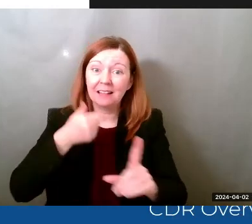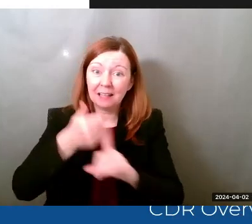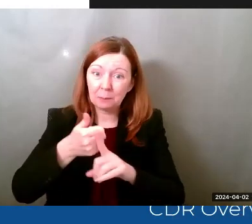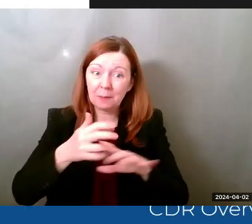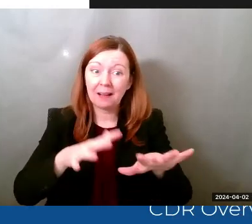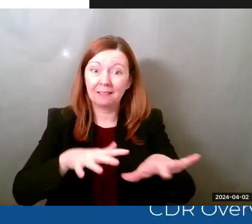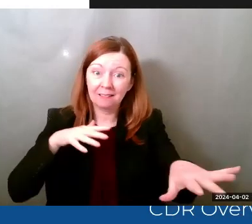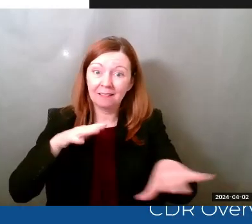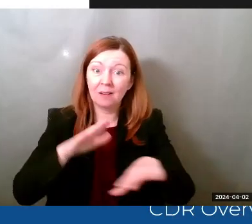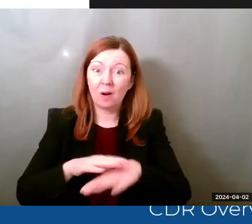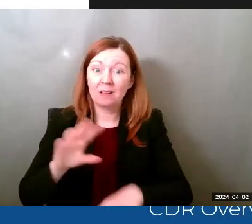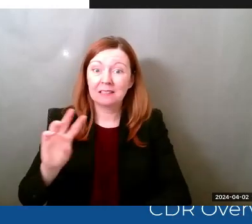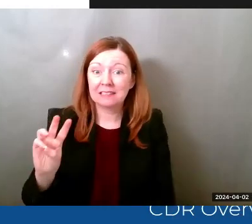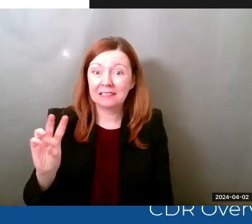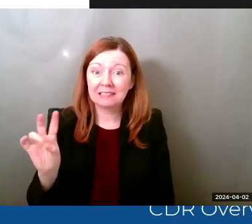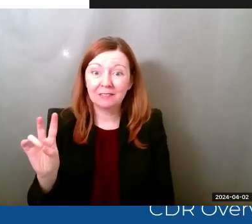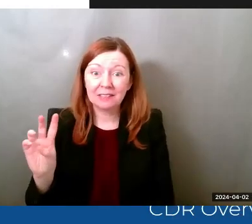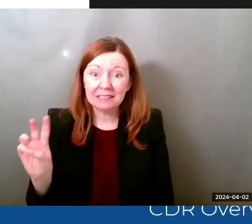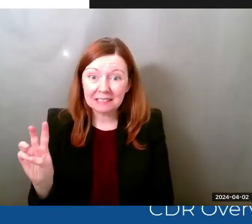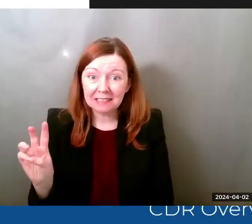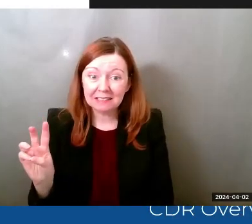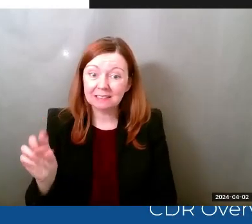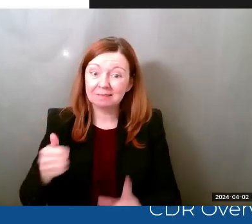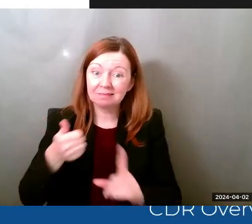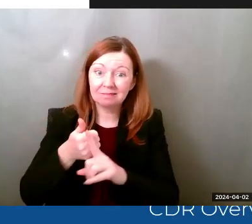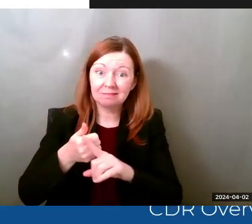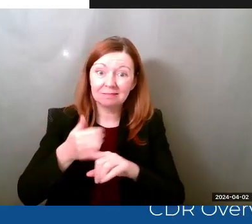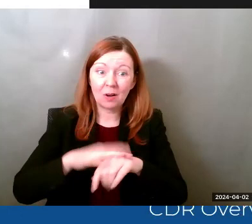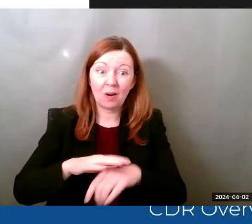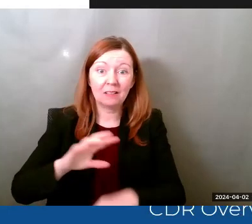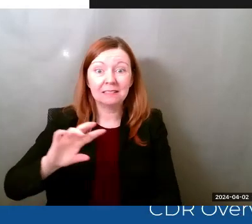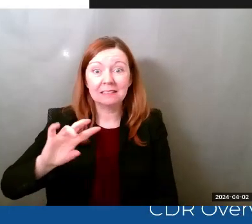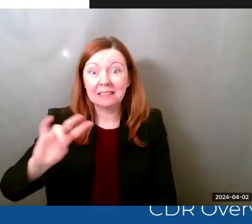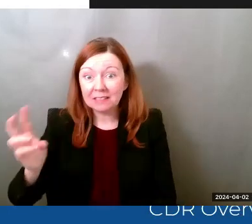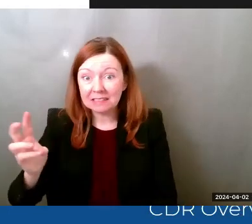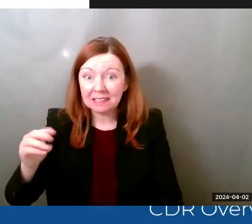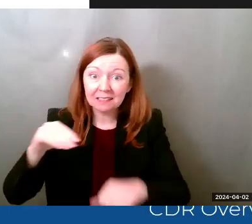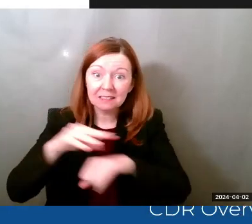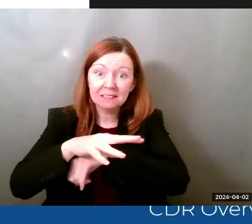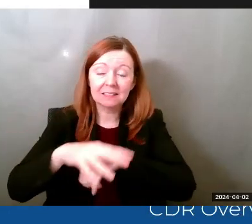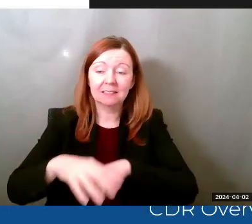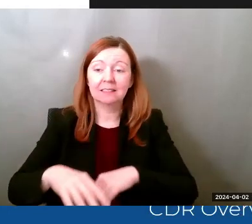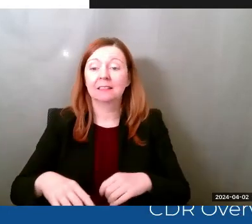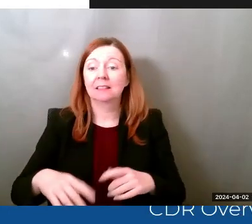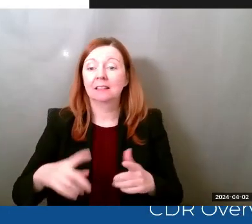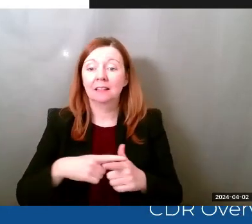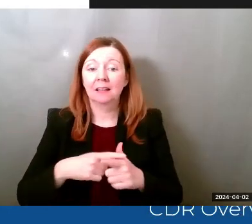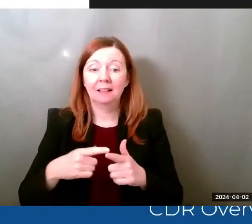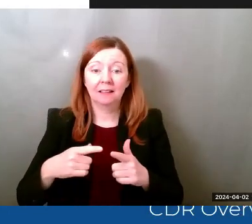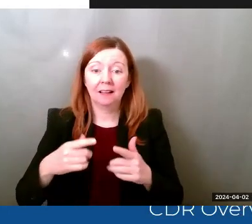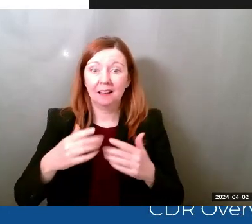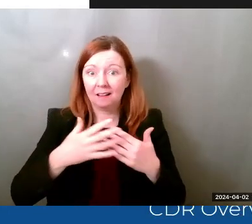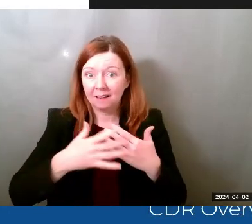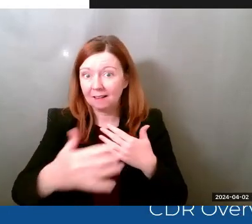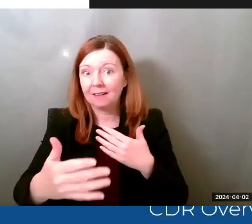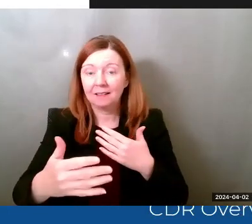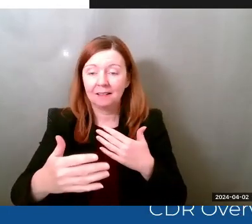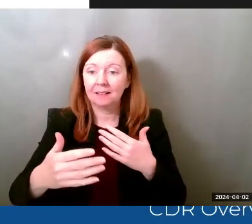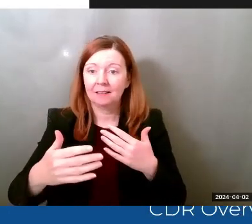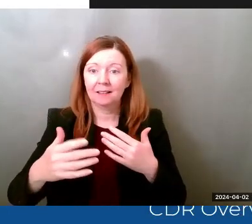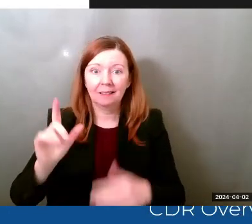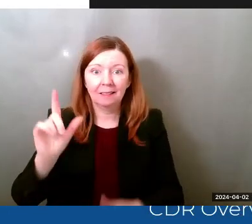on 676 has on 76 and the knock-on effect further